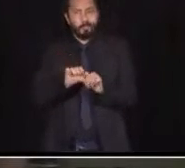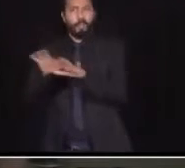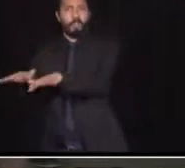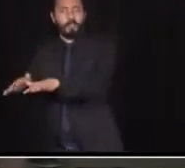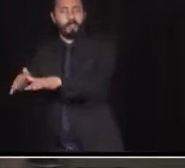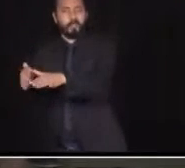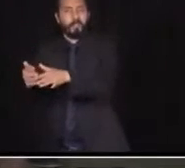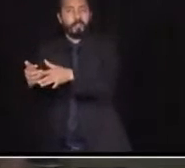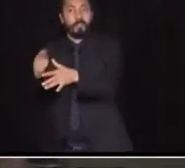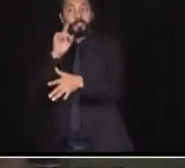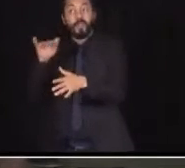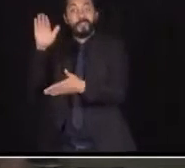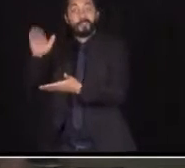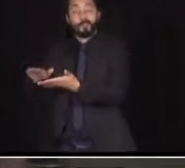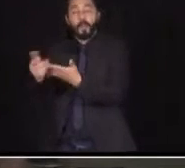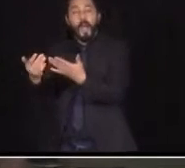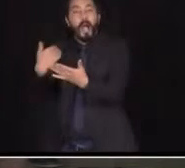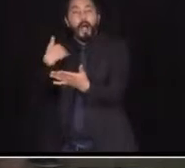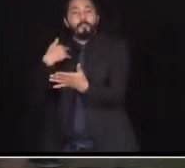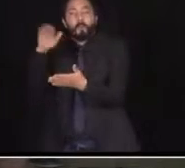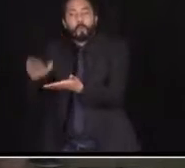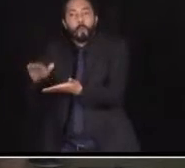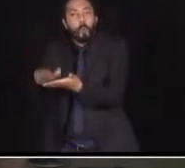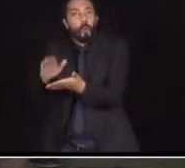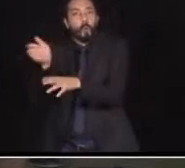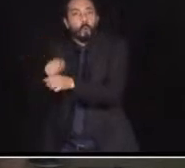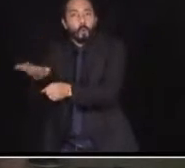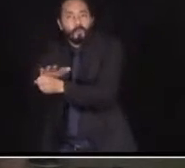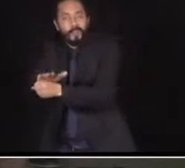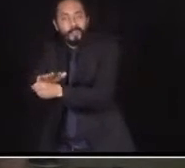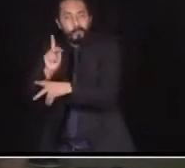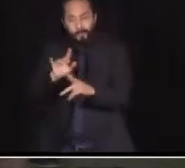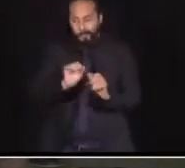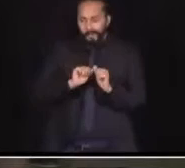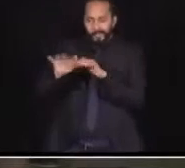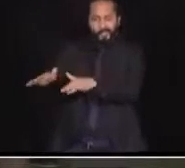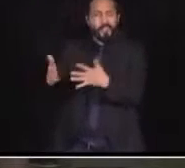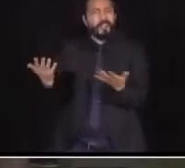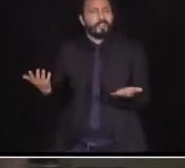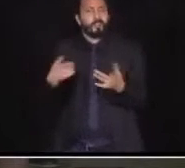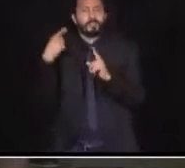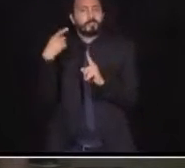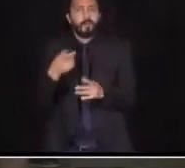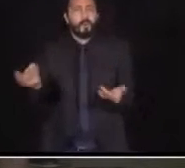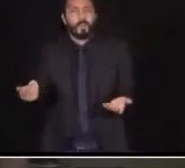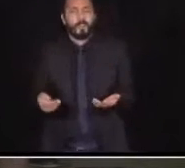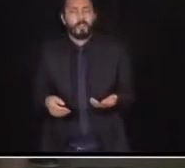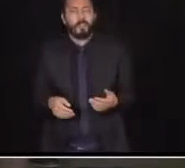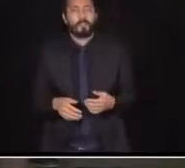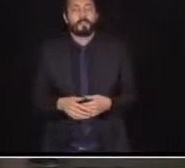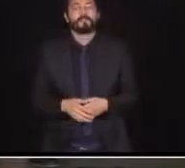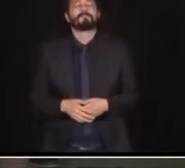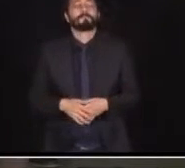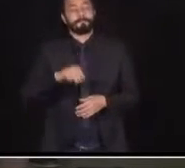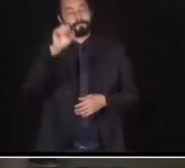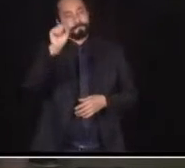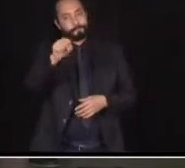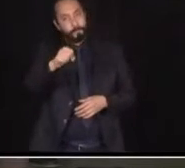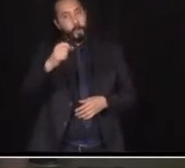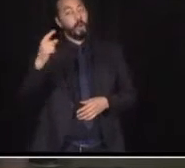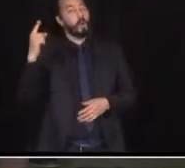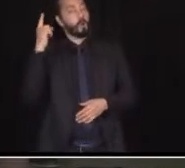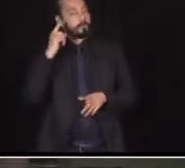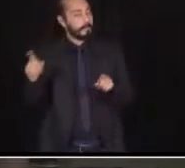those that don't have a high report of COVID-19 cases. Yeah, I've heard the same thing, and large